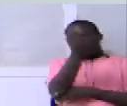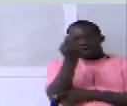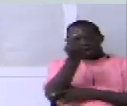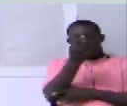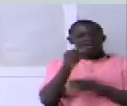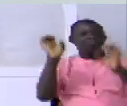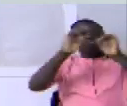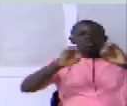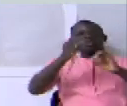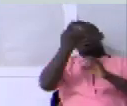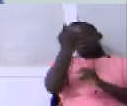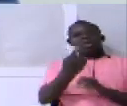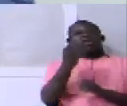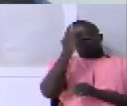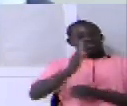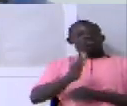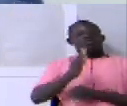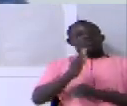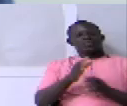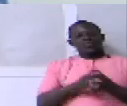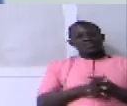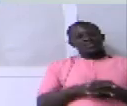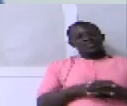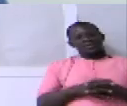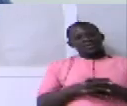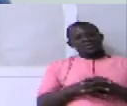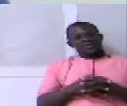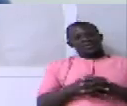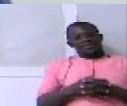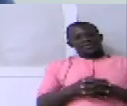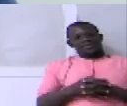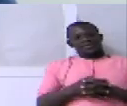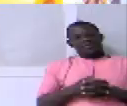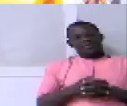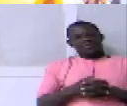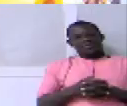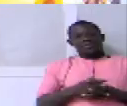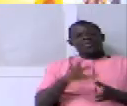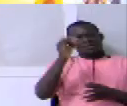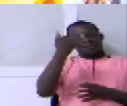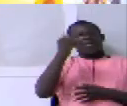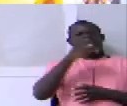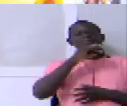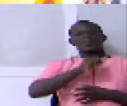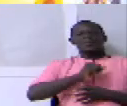wajiboleti ye tonyada mafo kana femfo me manke tonyati. Yes, sir.